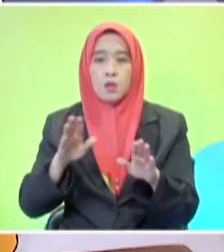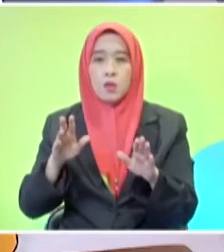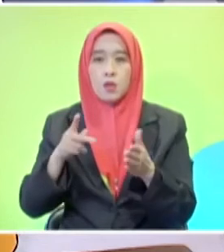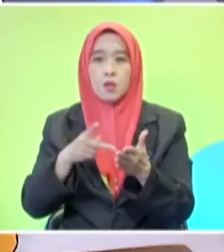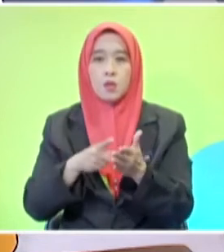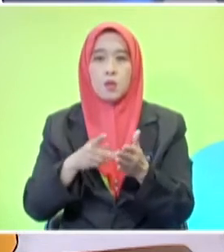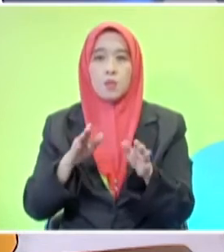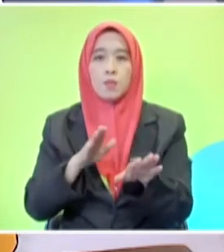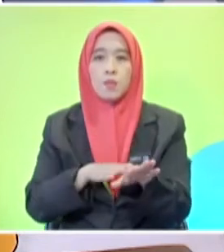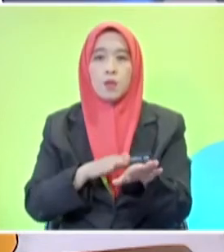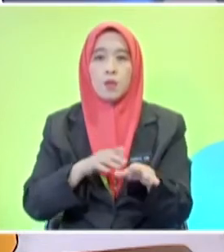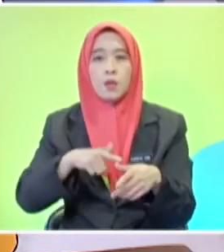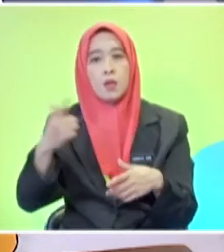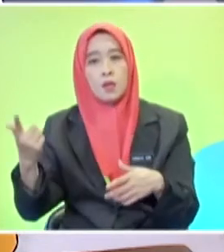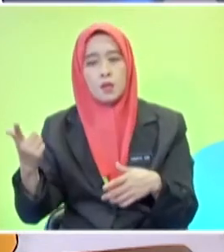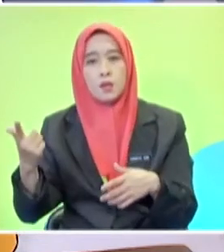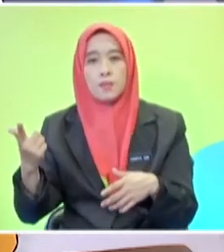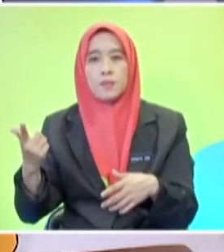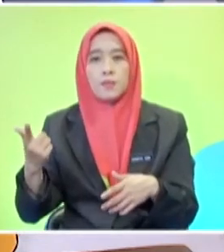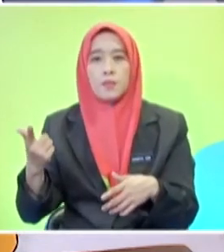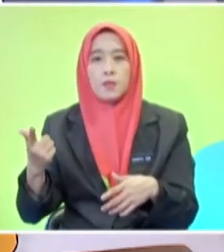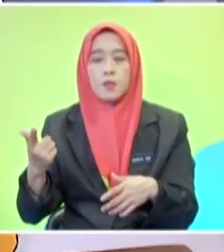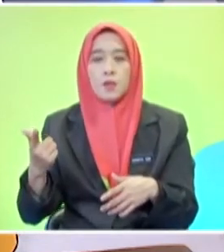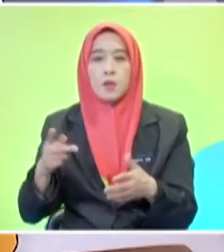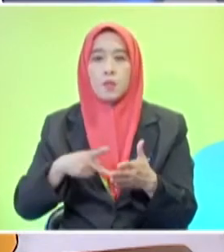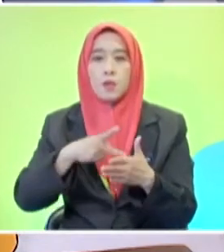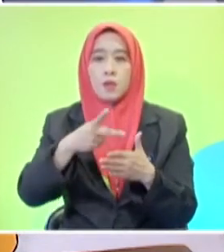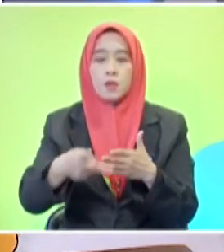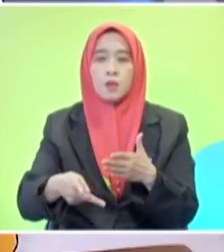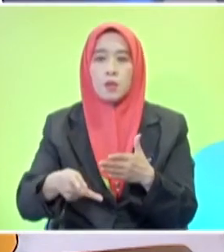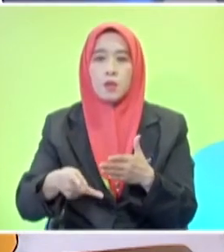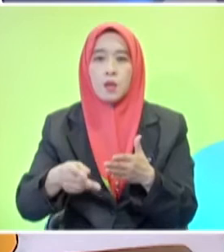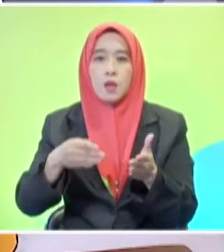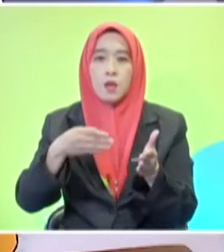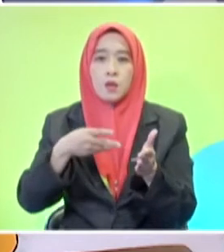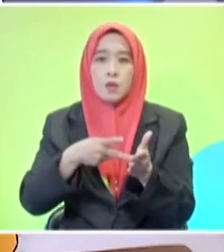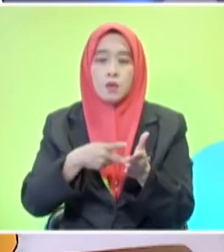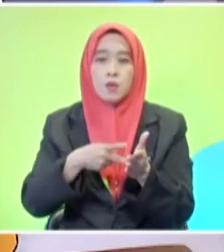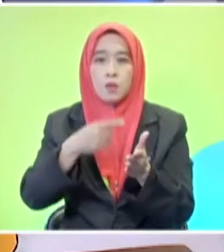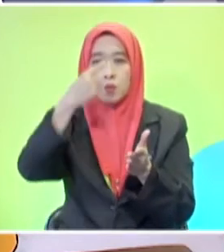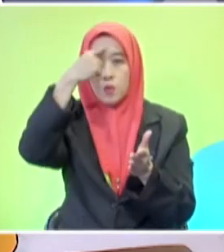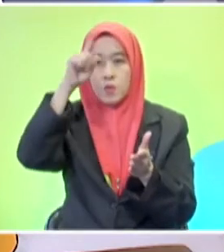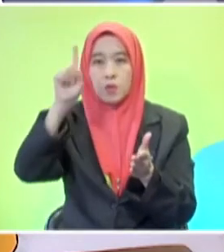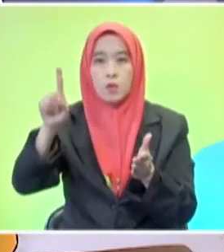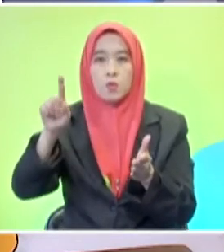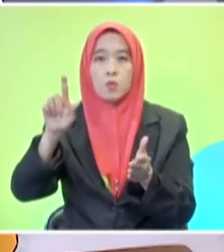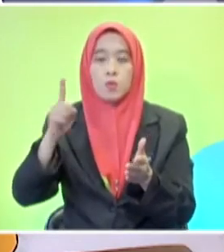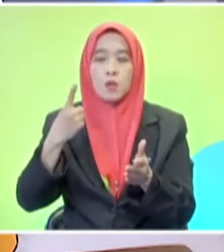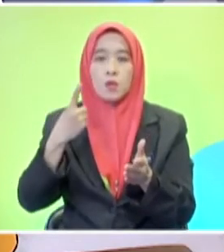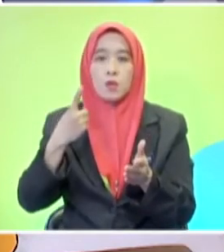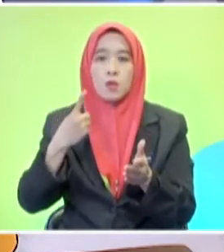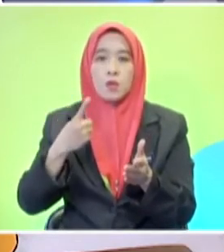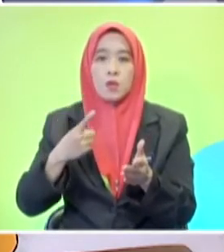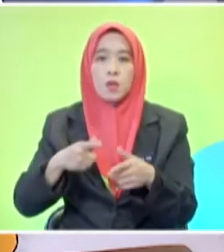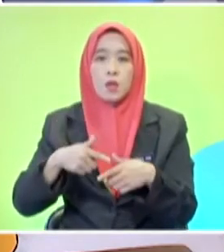or harm the other organism. Right. Whereas parasitism, it will benefit only one of it because the others, the host